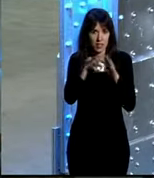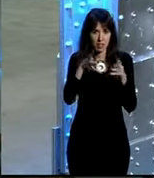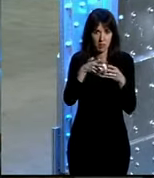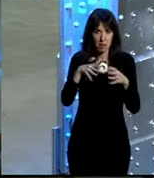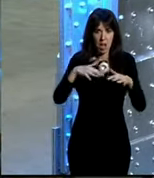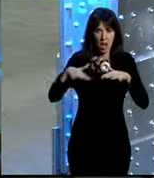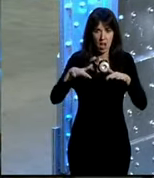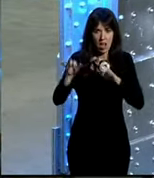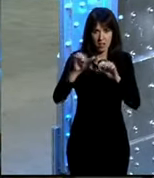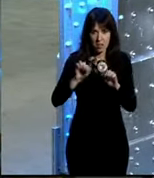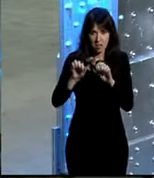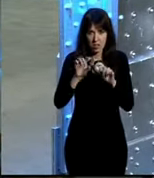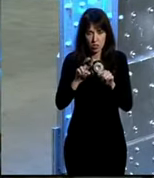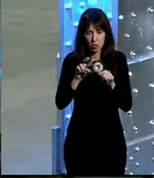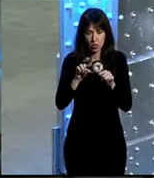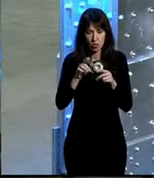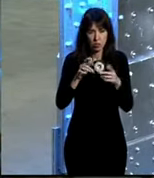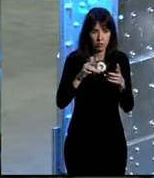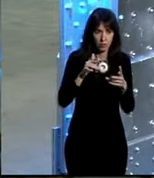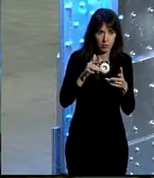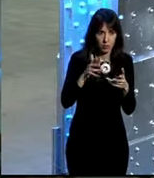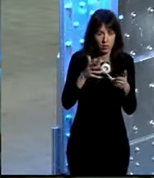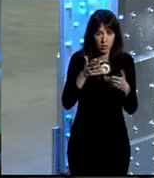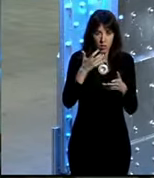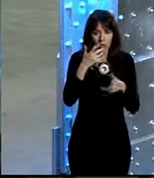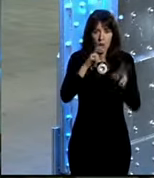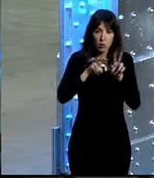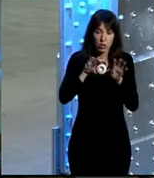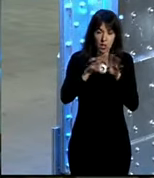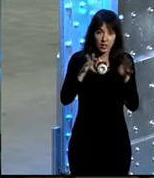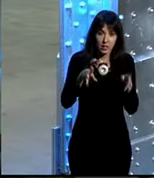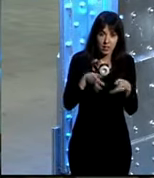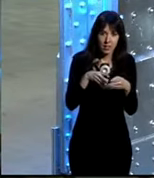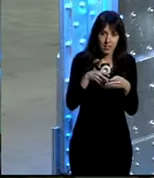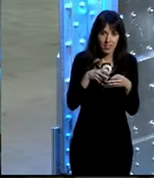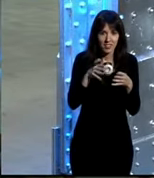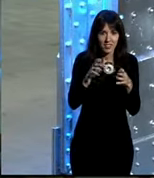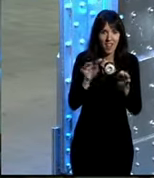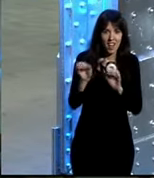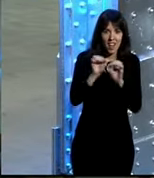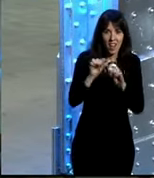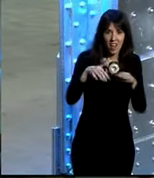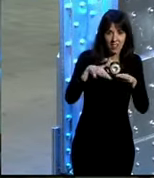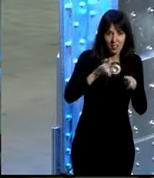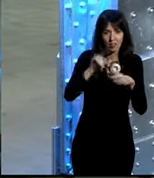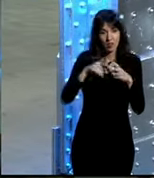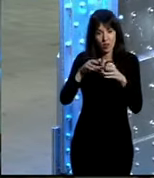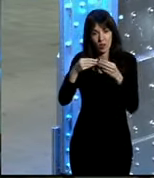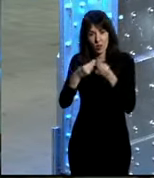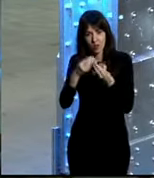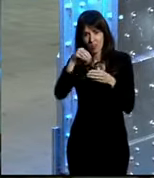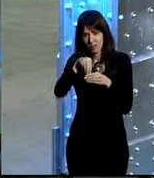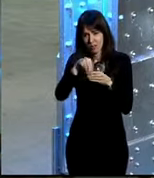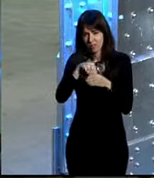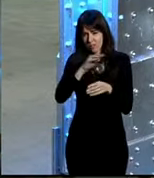and transmedia documentary, you'll find a lot of projects there. And I think a majority of the effort in the last few years